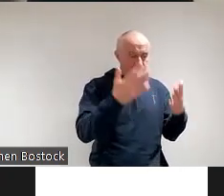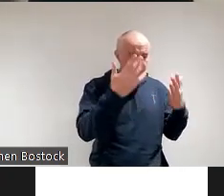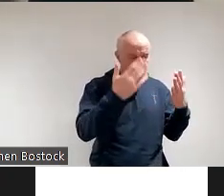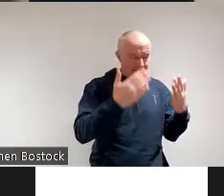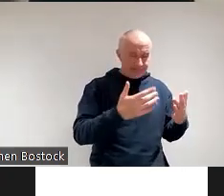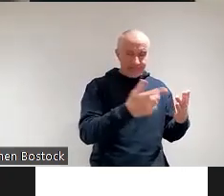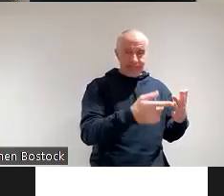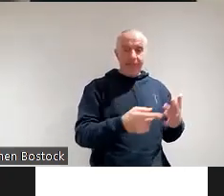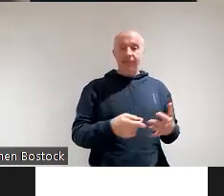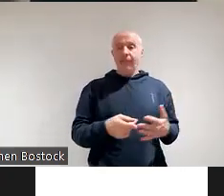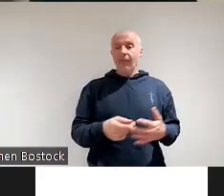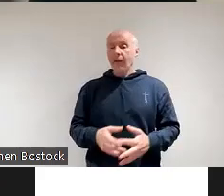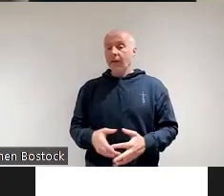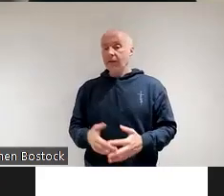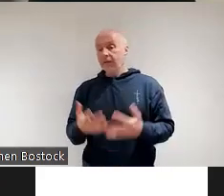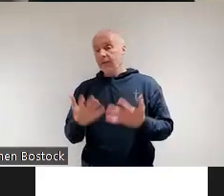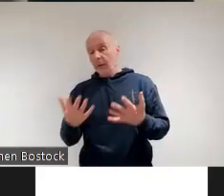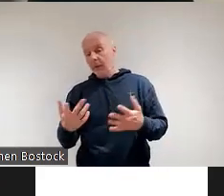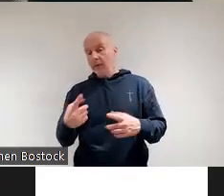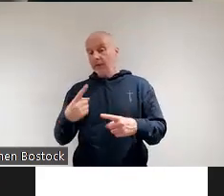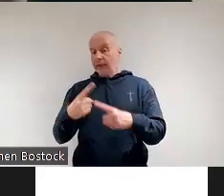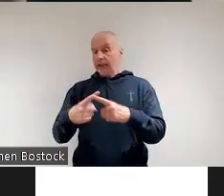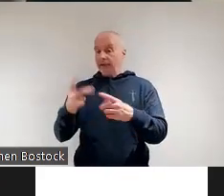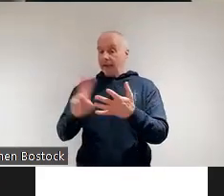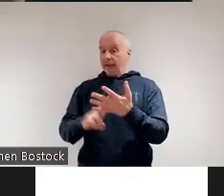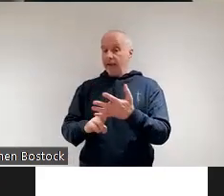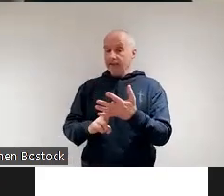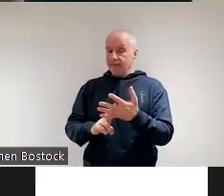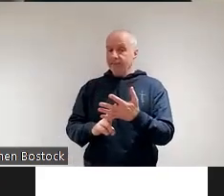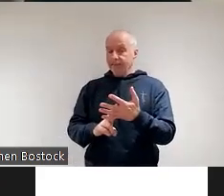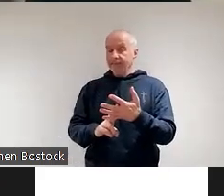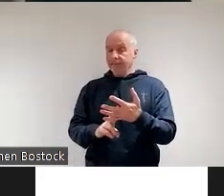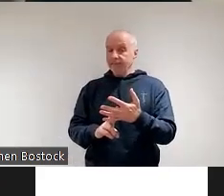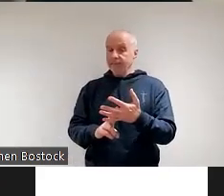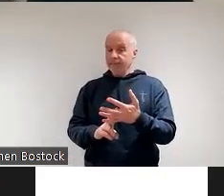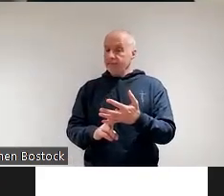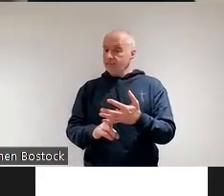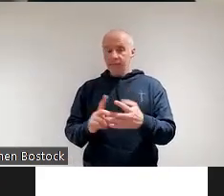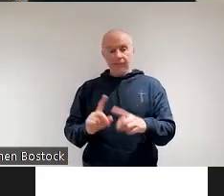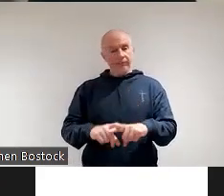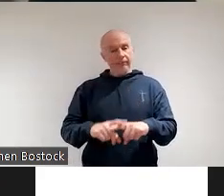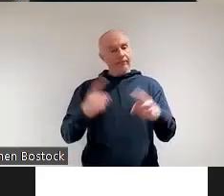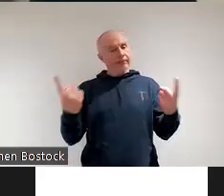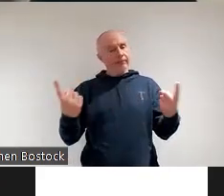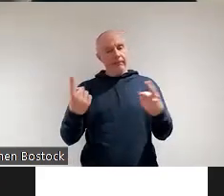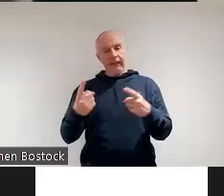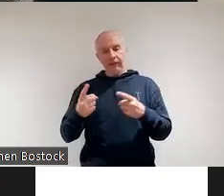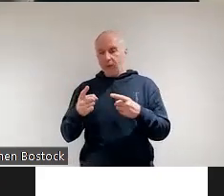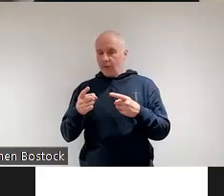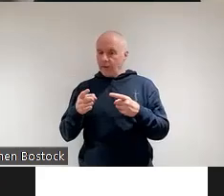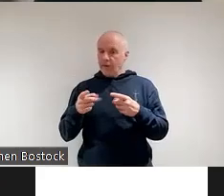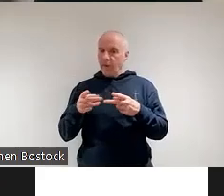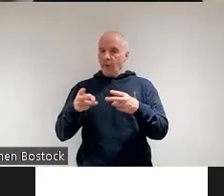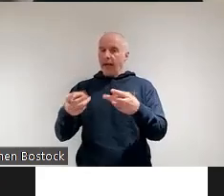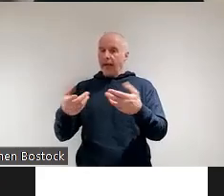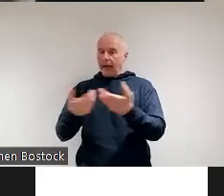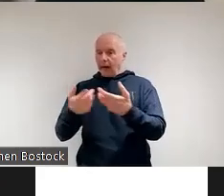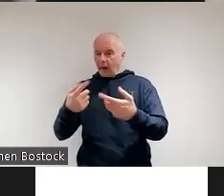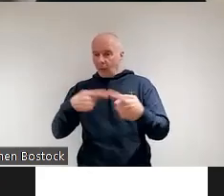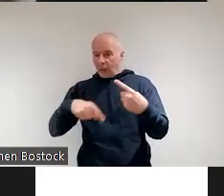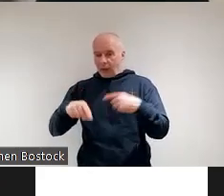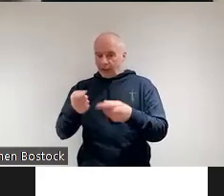the traditional fuel stations, right? But now with EV chargers, this completely changed how we charge, completely changed how we manage